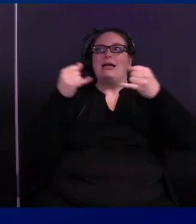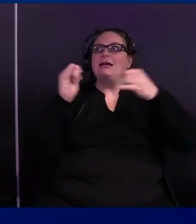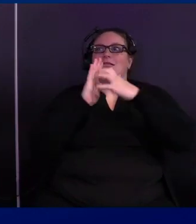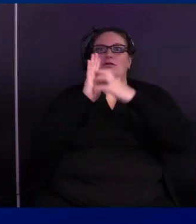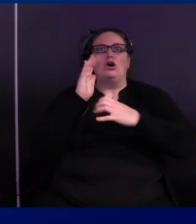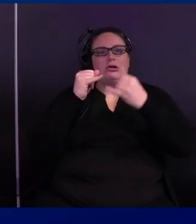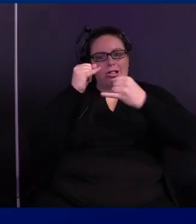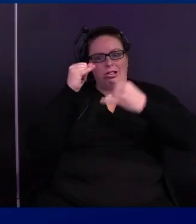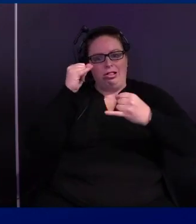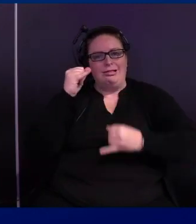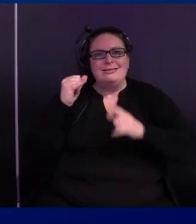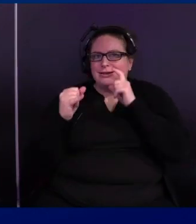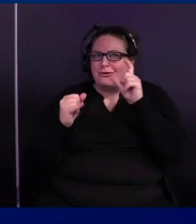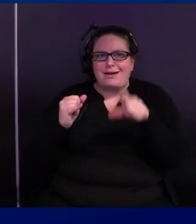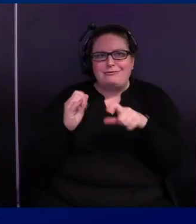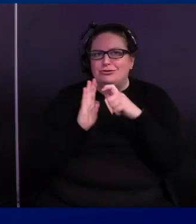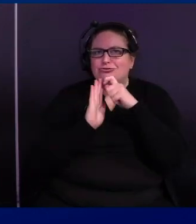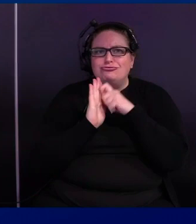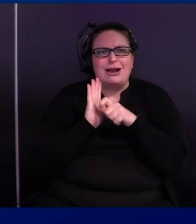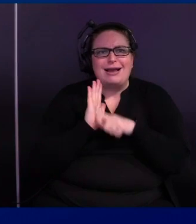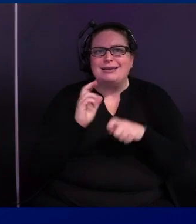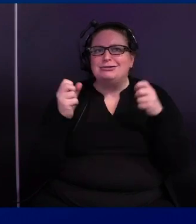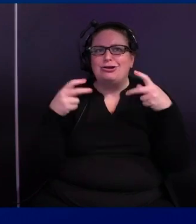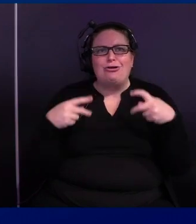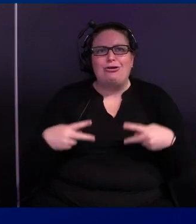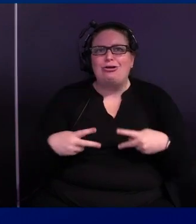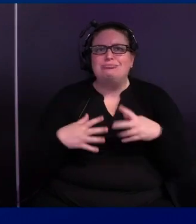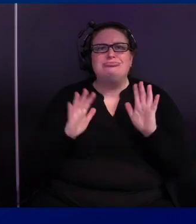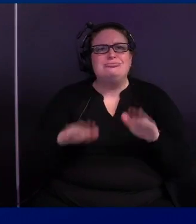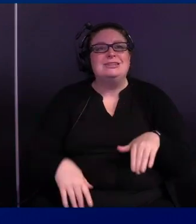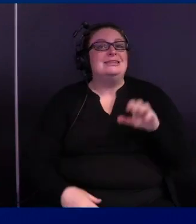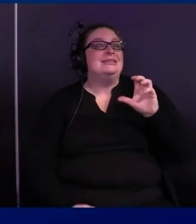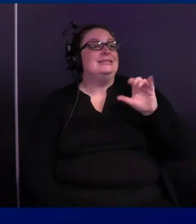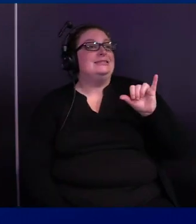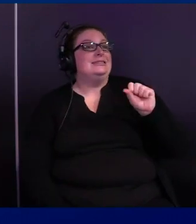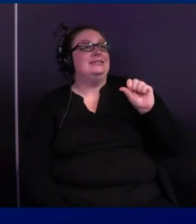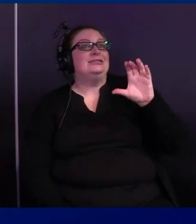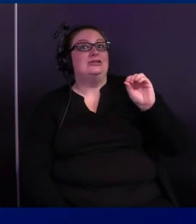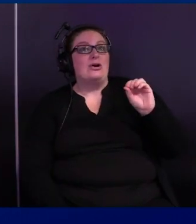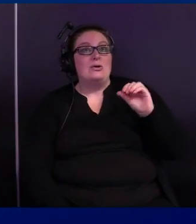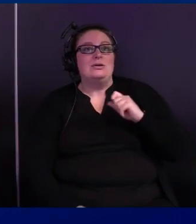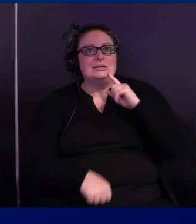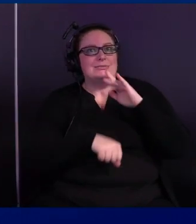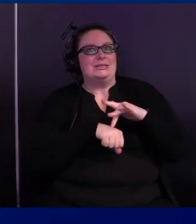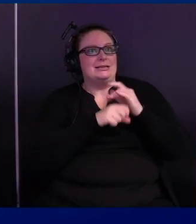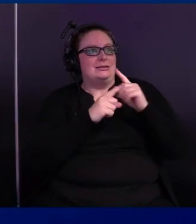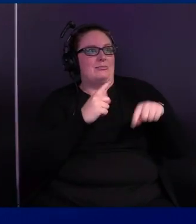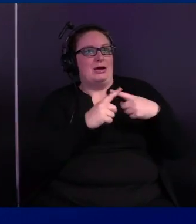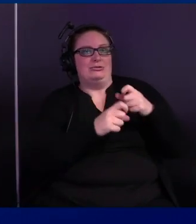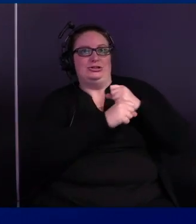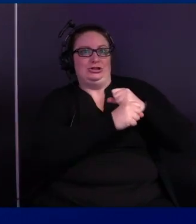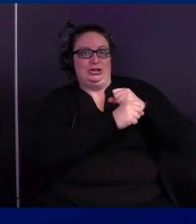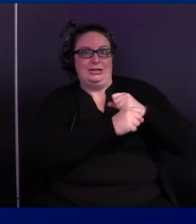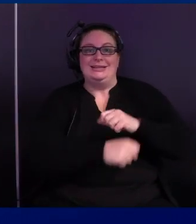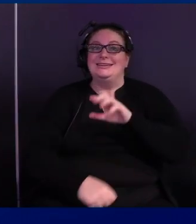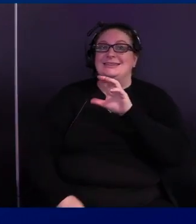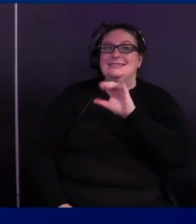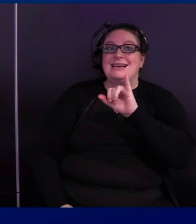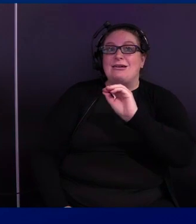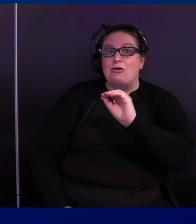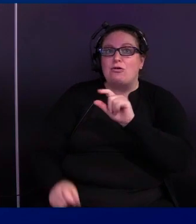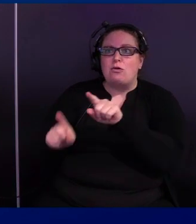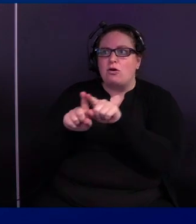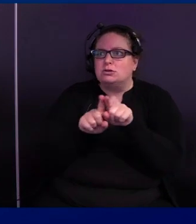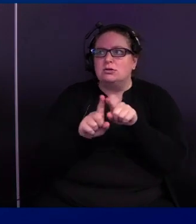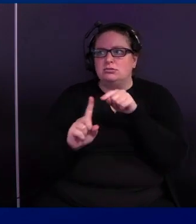to write. And so while the CISO is obsessed about getting security in place, the CIO is also very obsessed about, what's